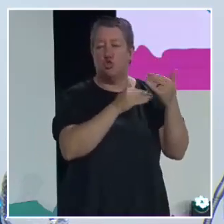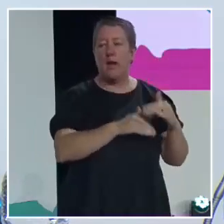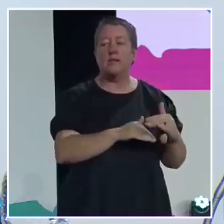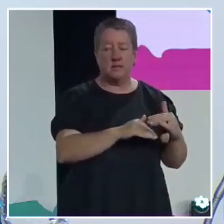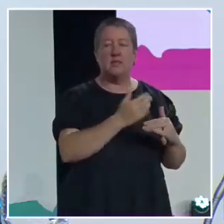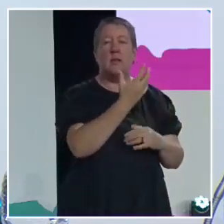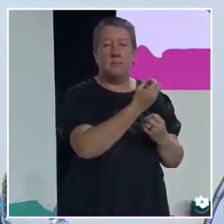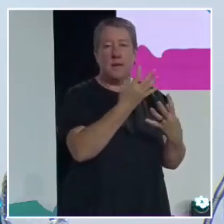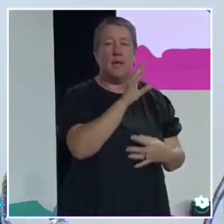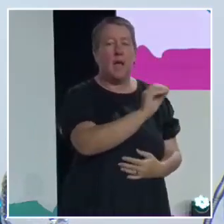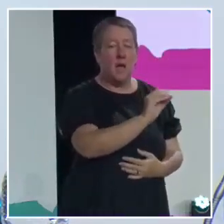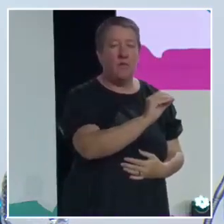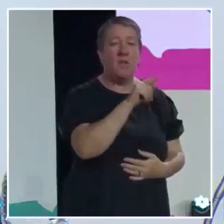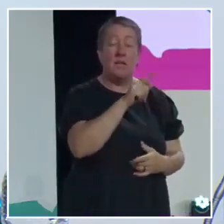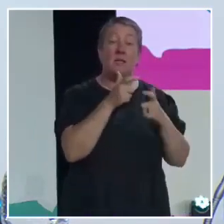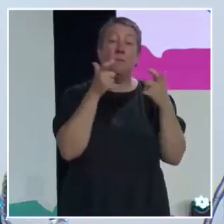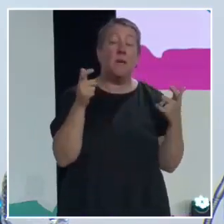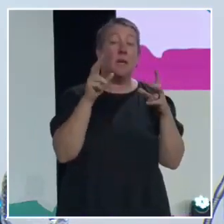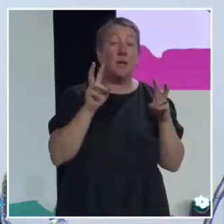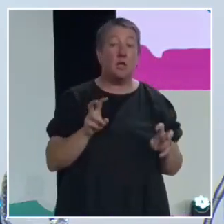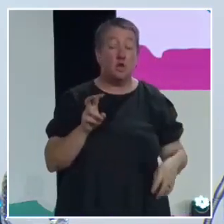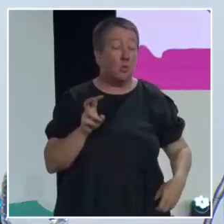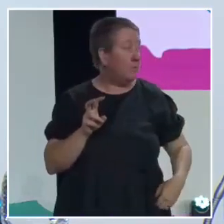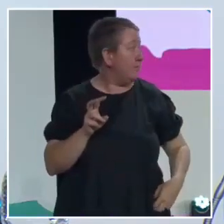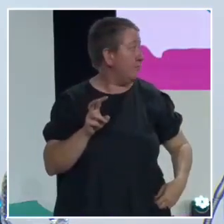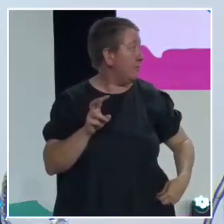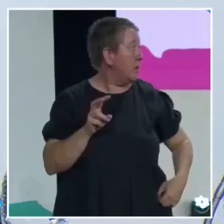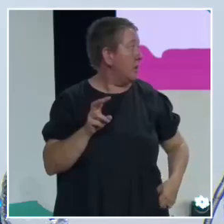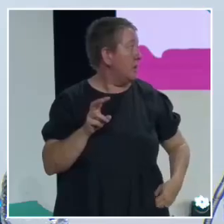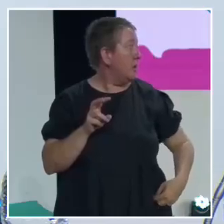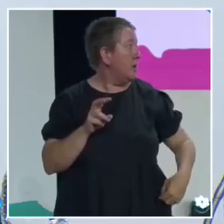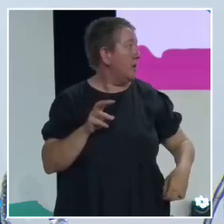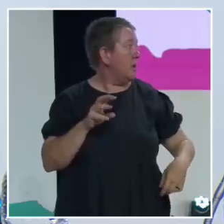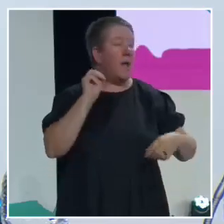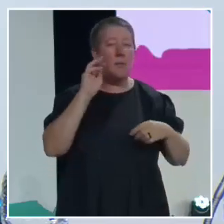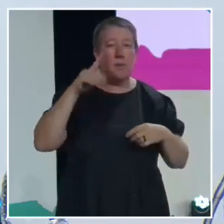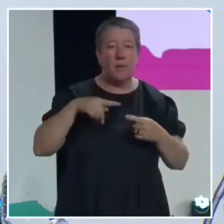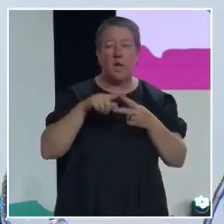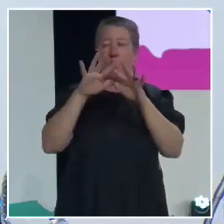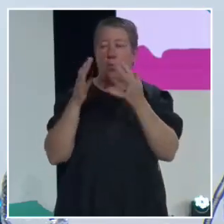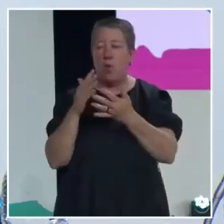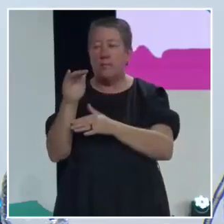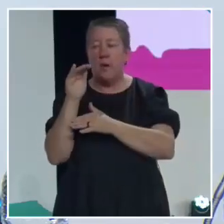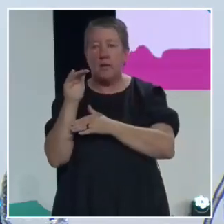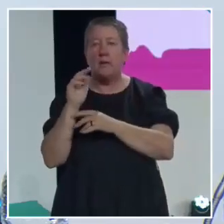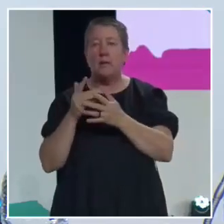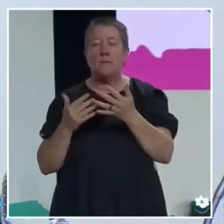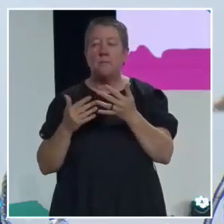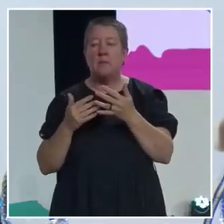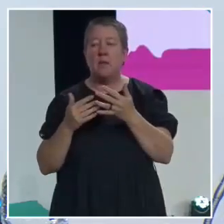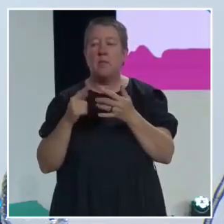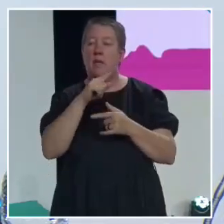highlighted by Aniti is that they issue bond on the capital market, like MDB, World Bank, EIB. They care about the AAA